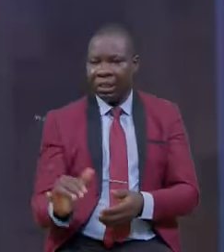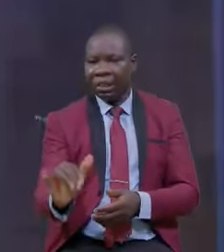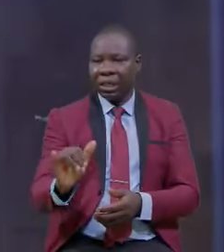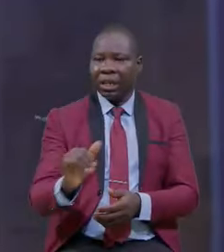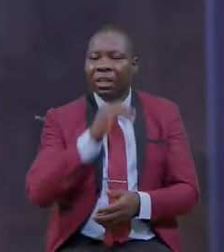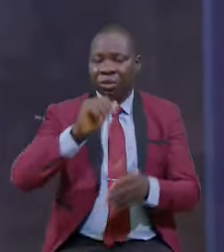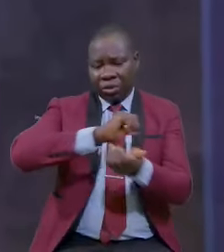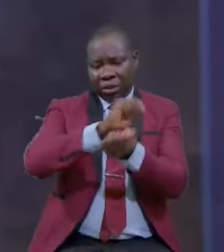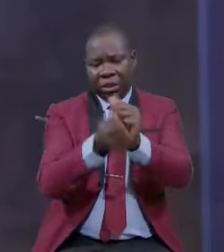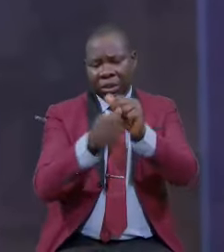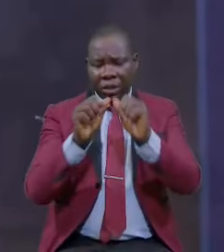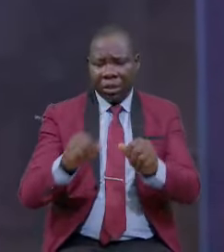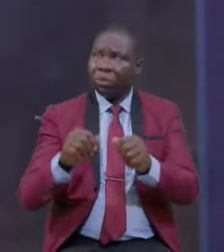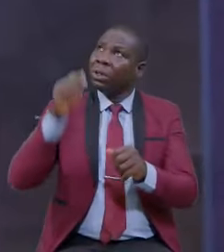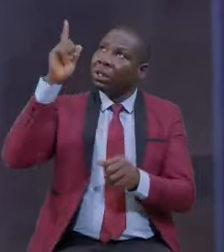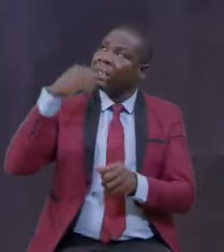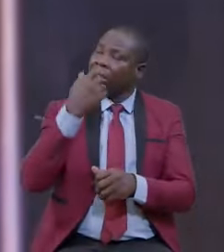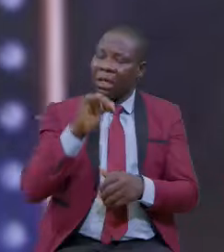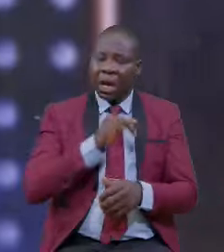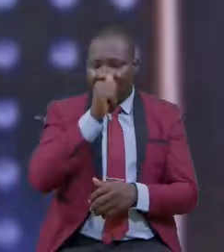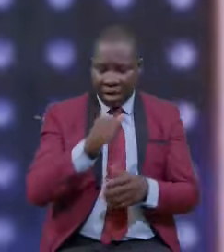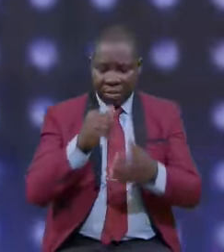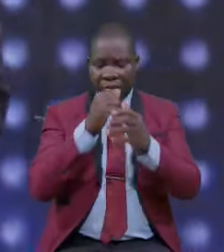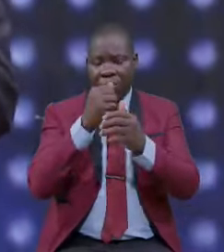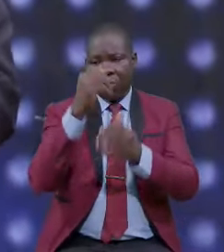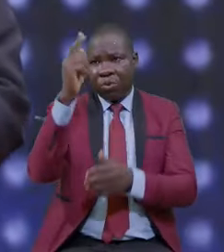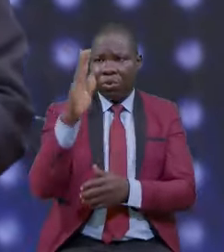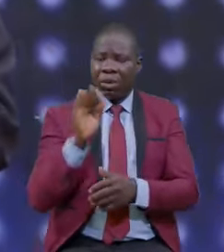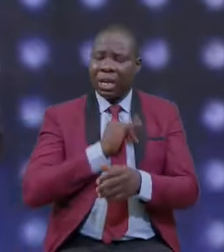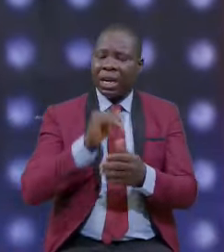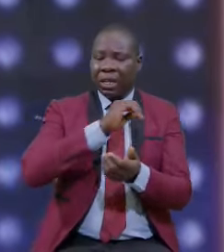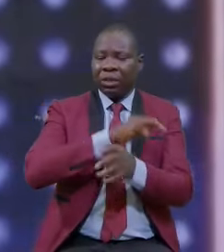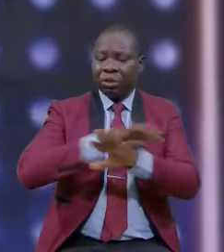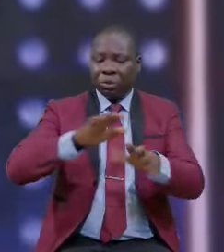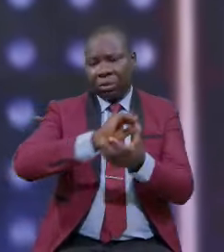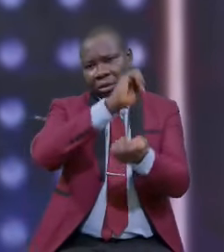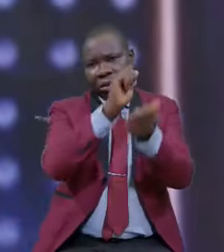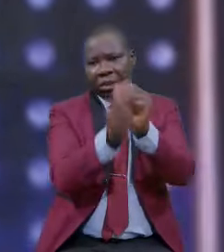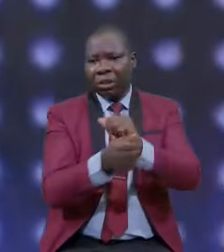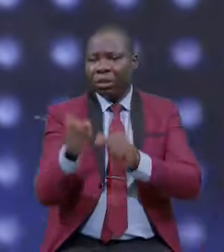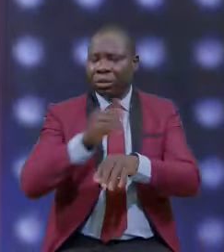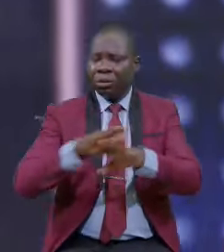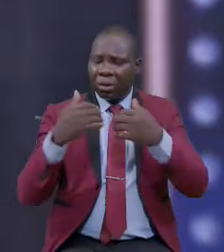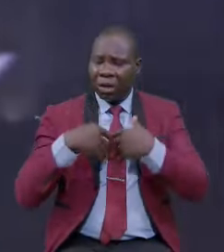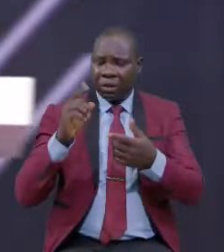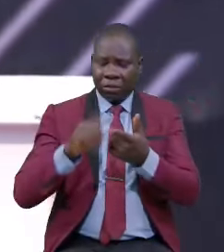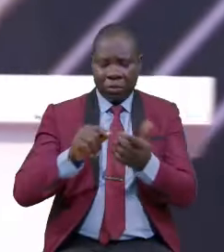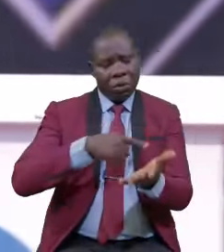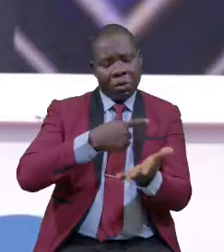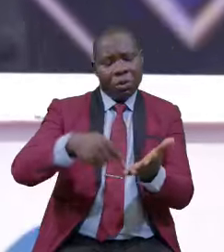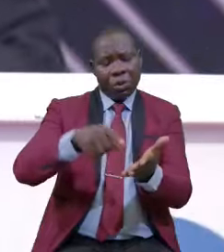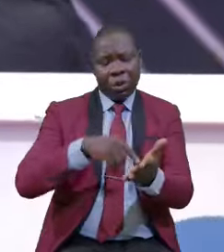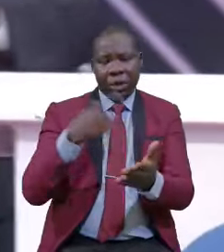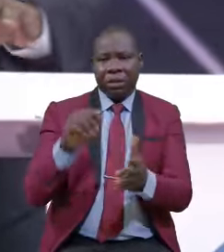am God, I change not. So he doesn't have to edit his Bible. He doesn't have to improve on